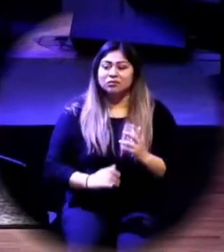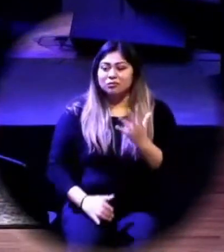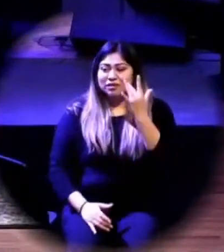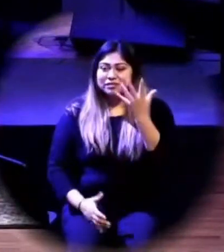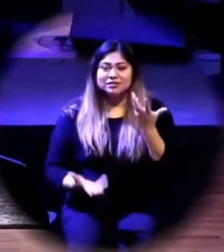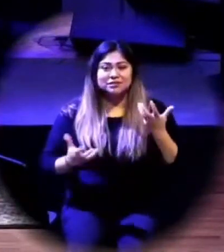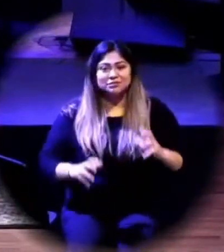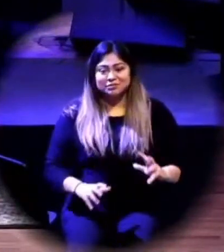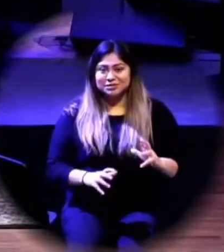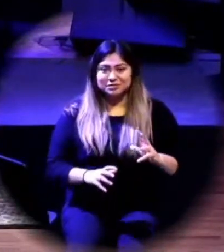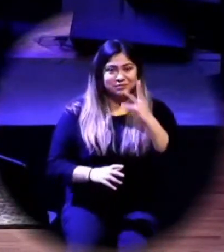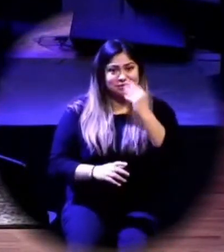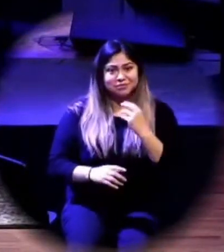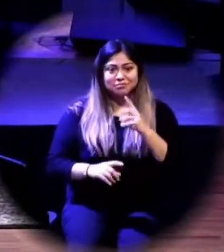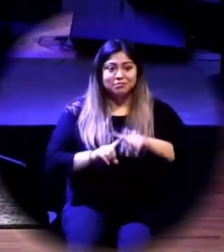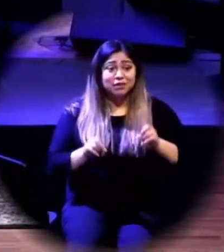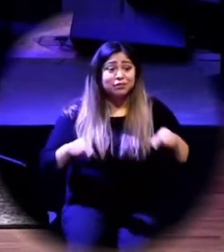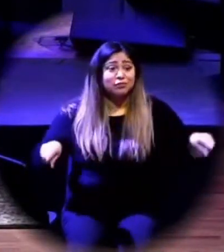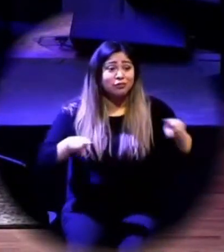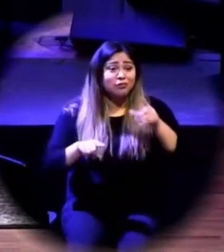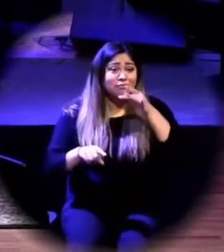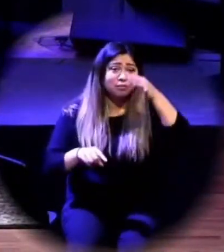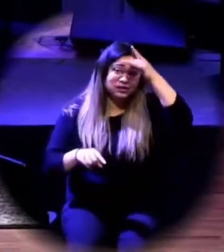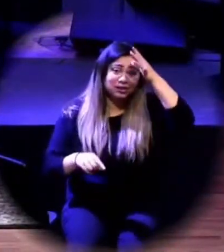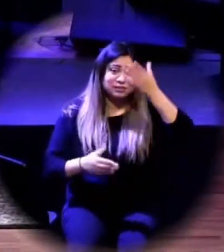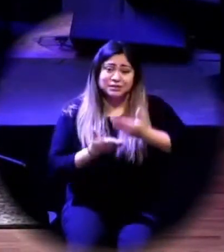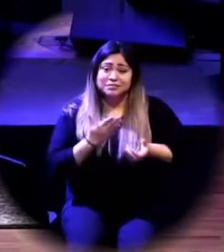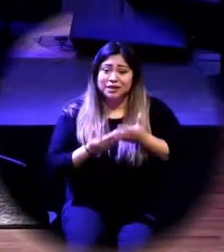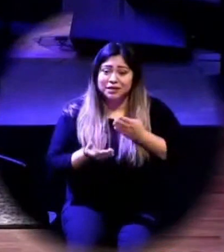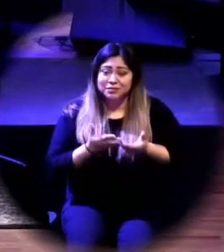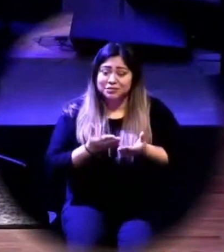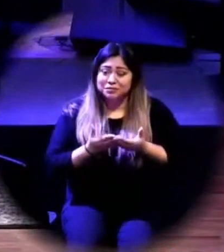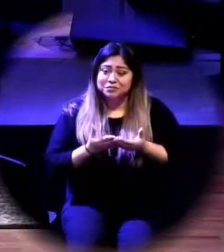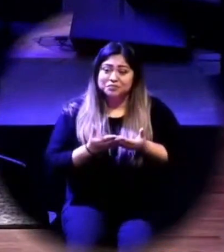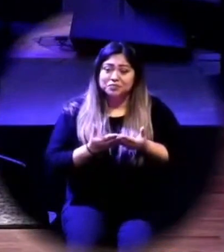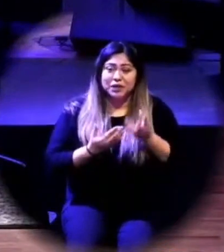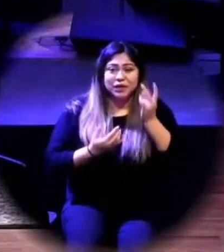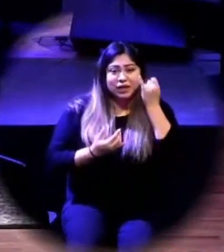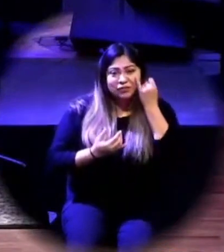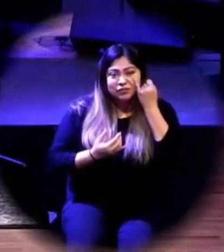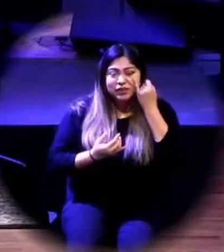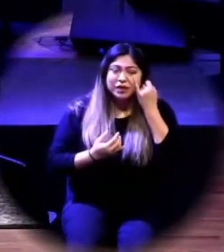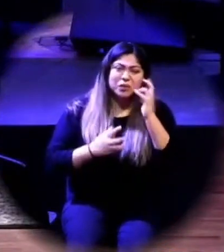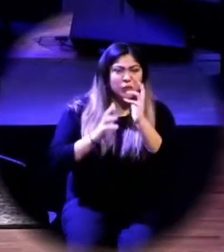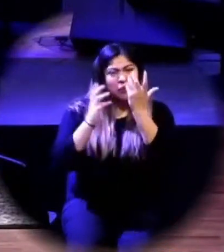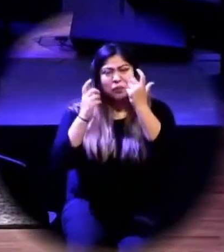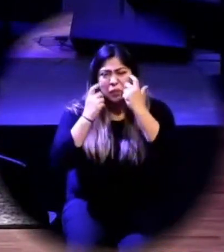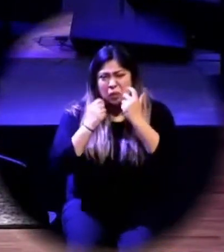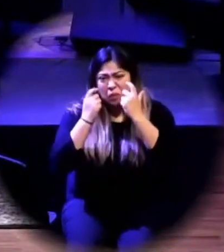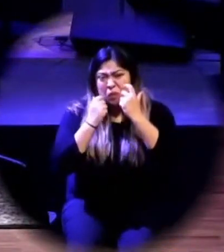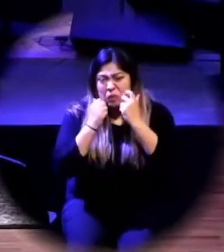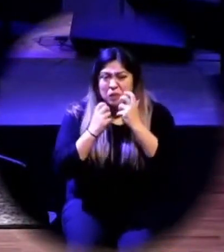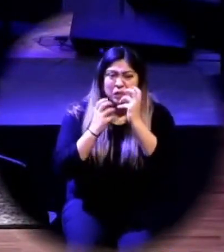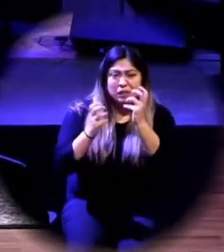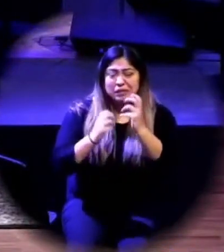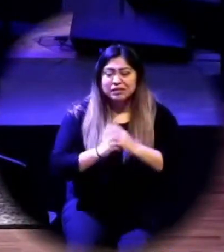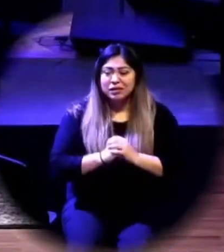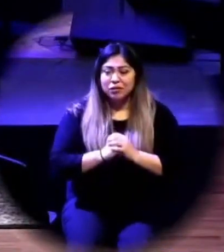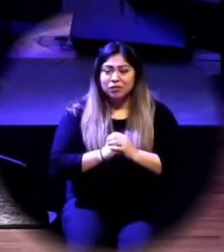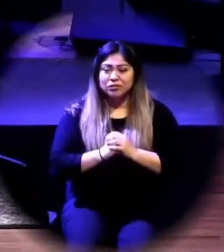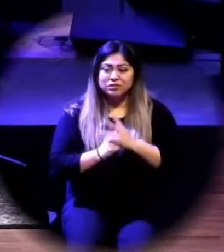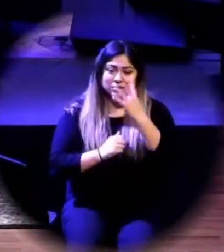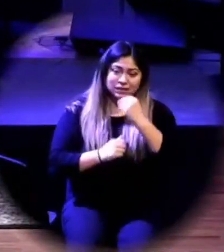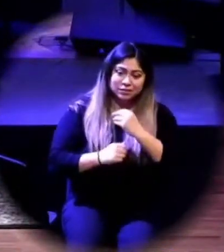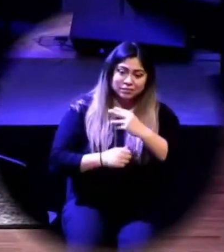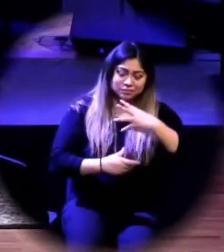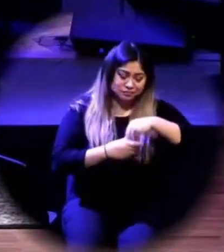because you are a parent who loves them, guess what? No matter whether they went kicking or screaming or whether they fell asleep in your arms, what did